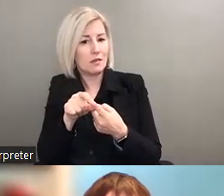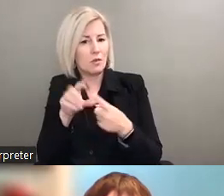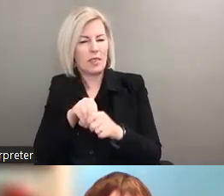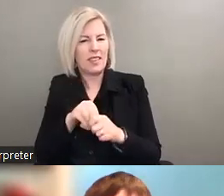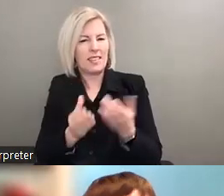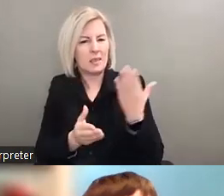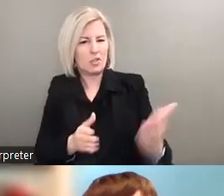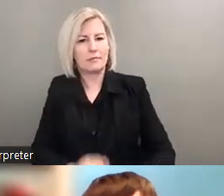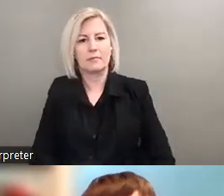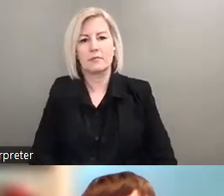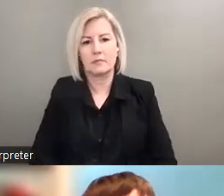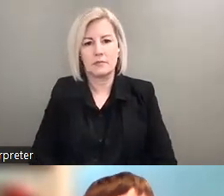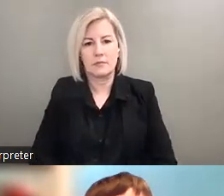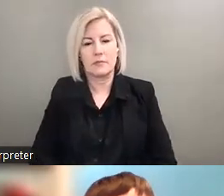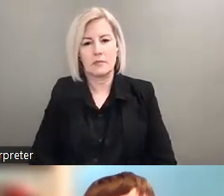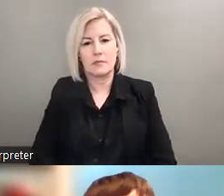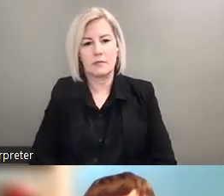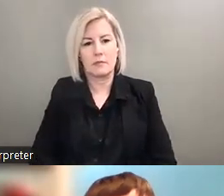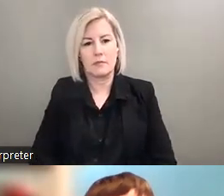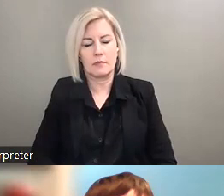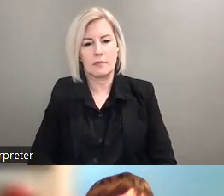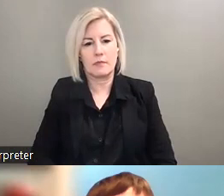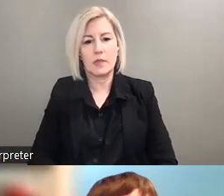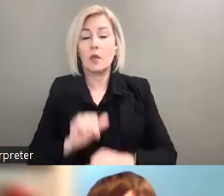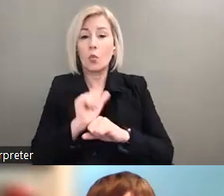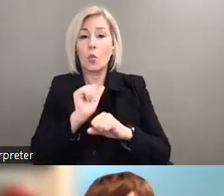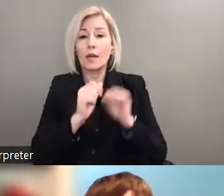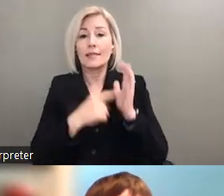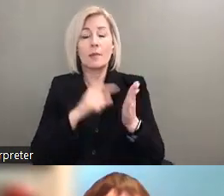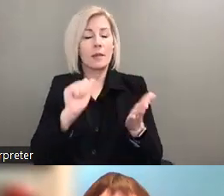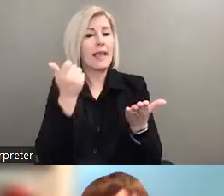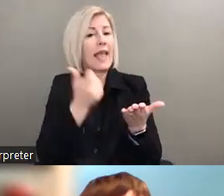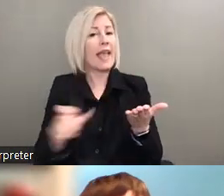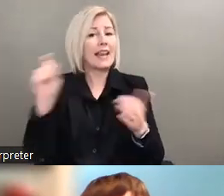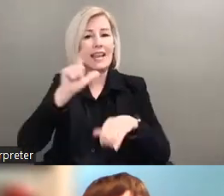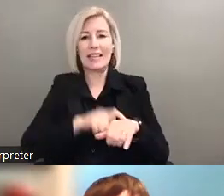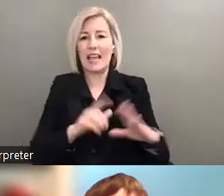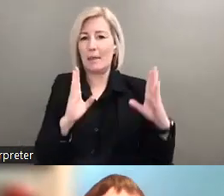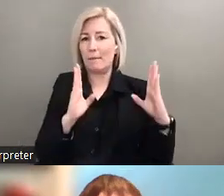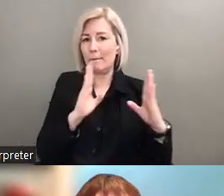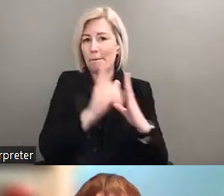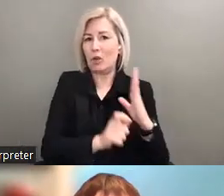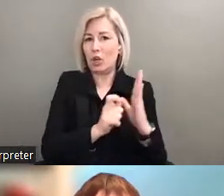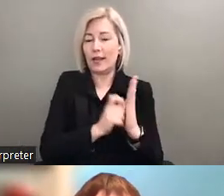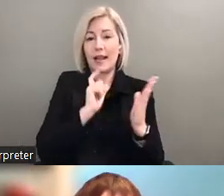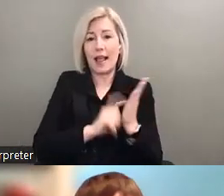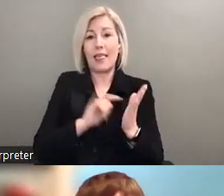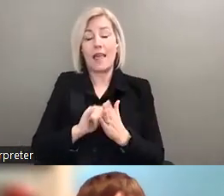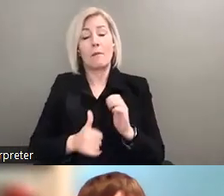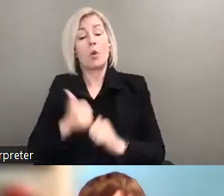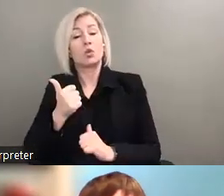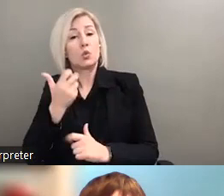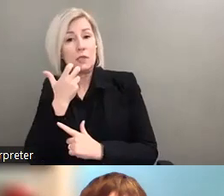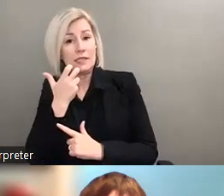here. The work samples can be from any time period, acknowledging that a recent work sample may